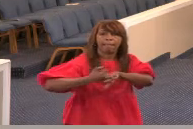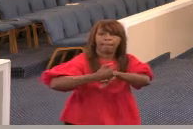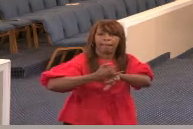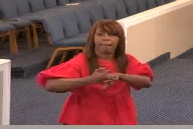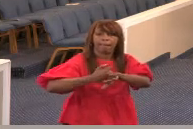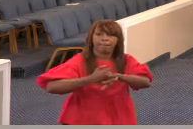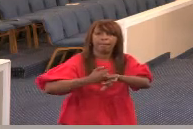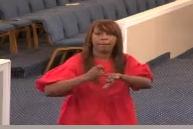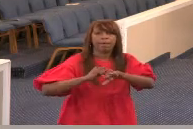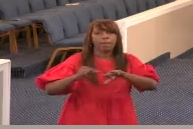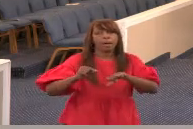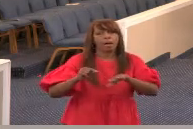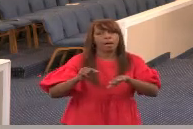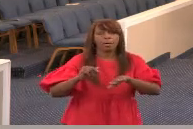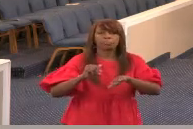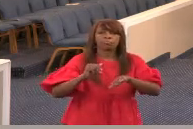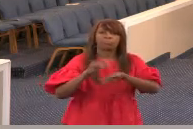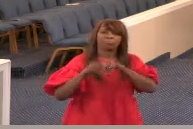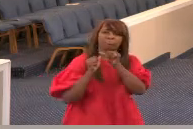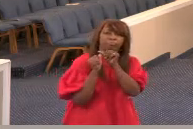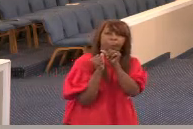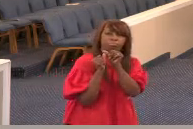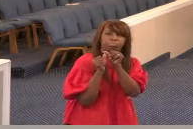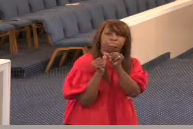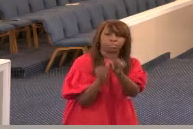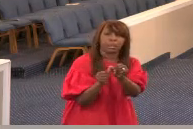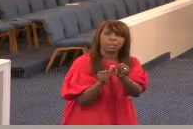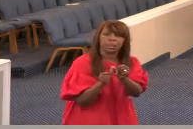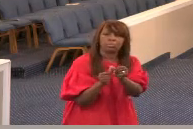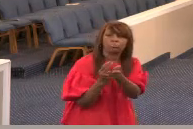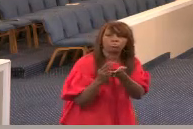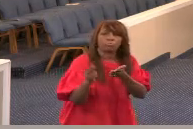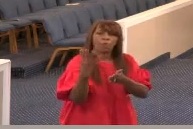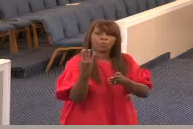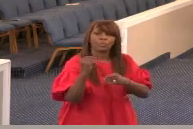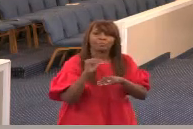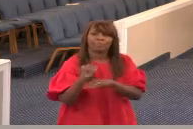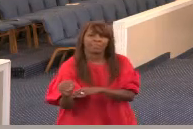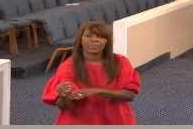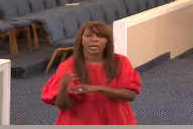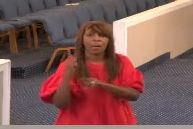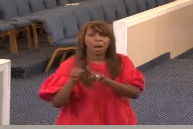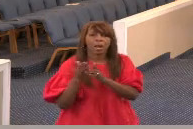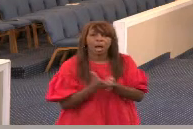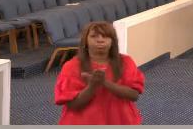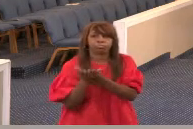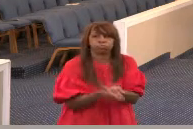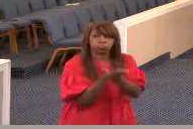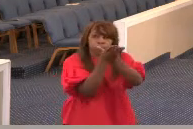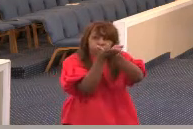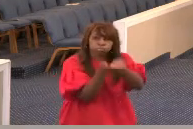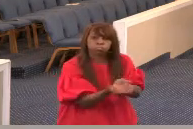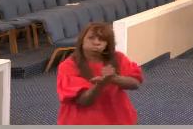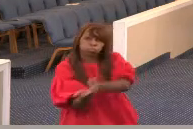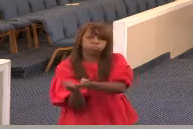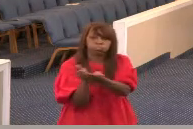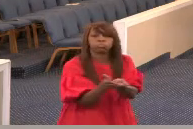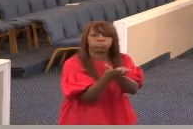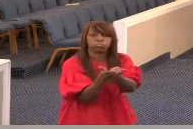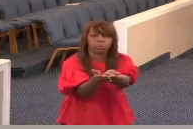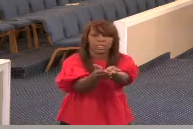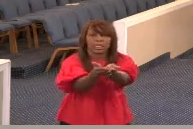But when the 14th night was come, and we were driven up and down in